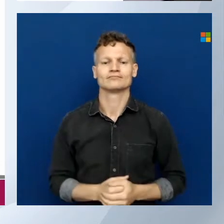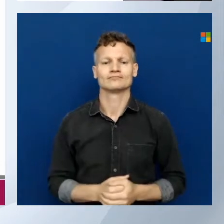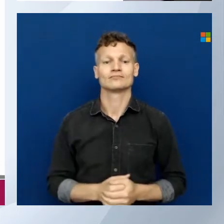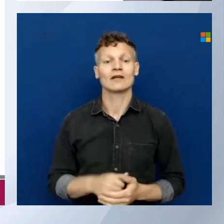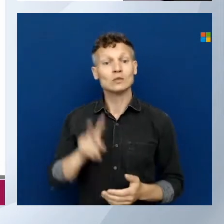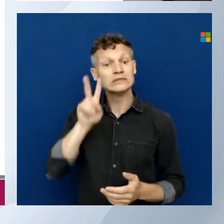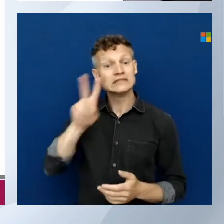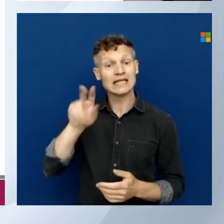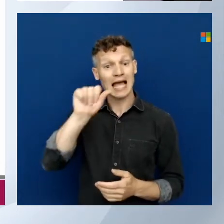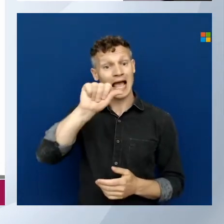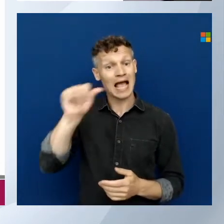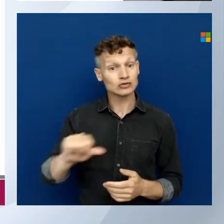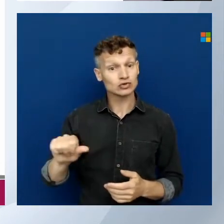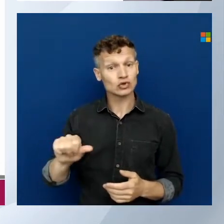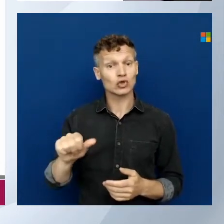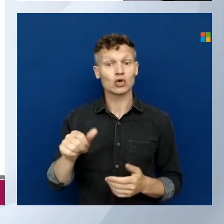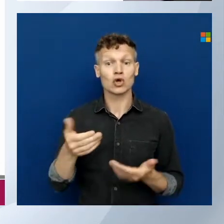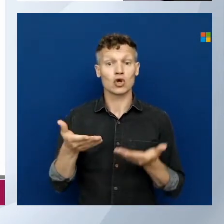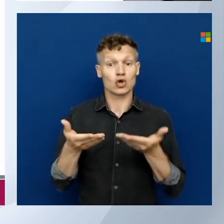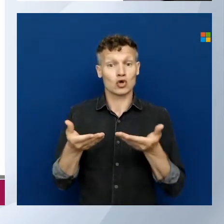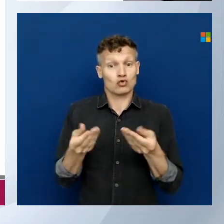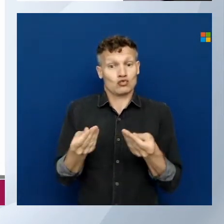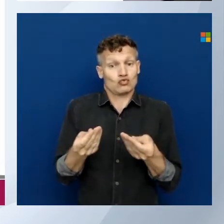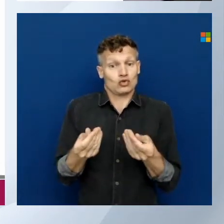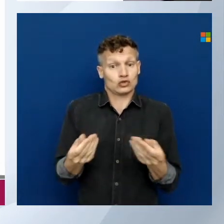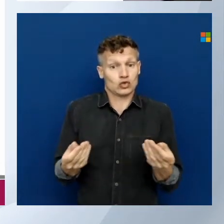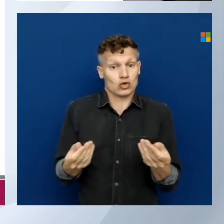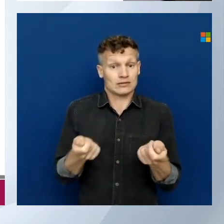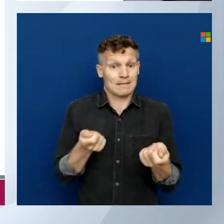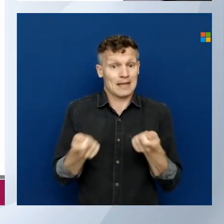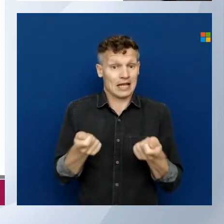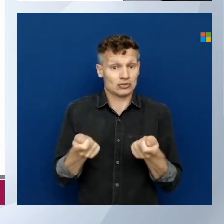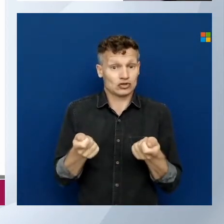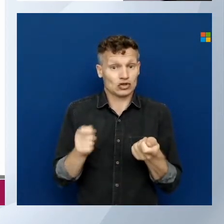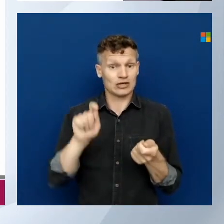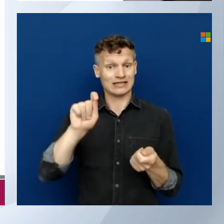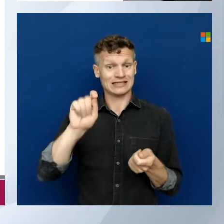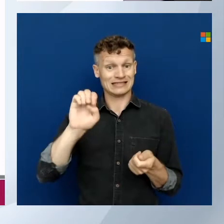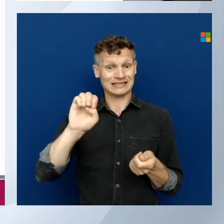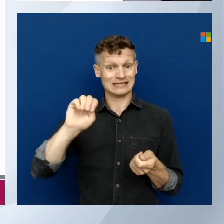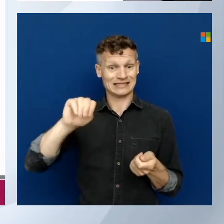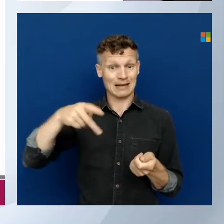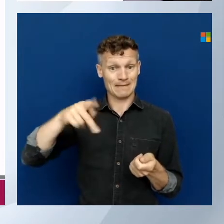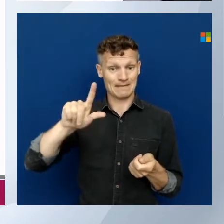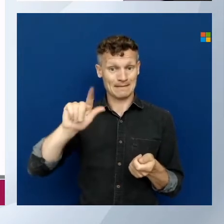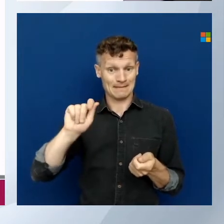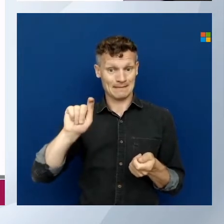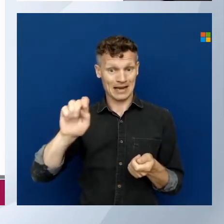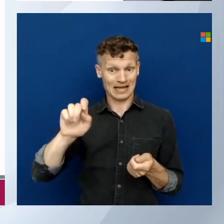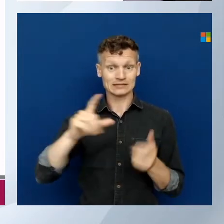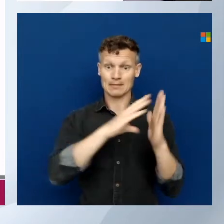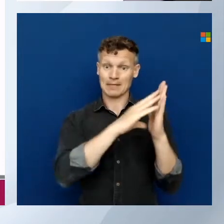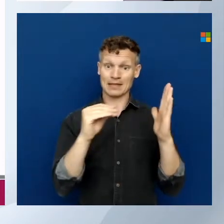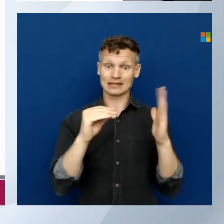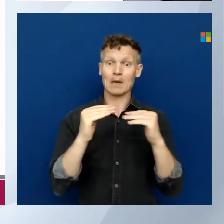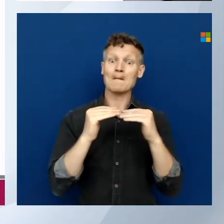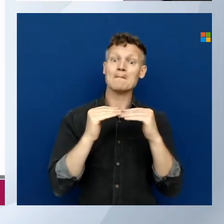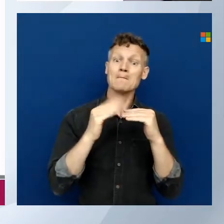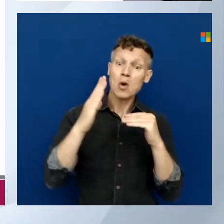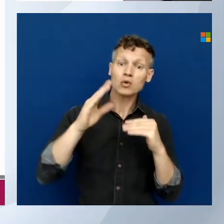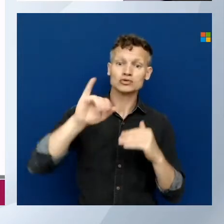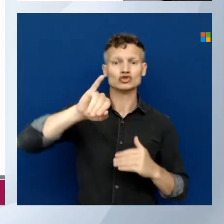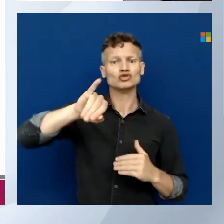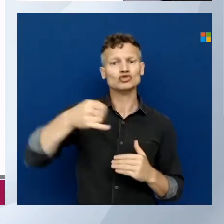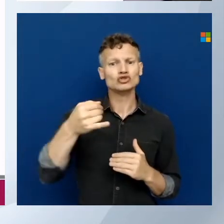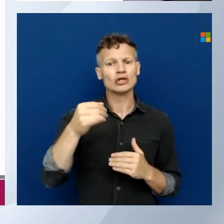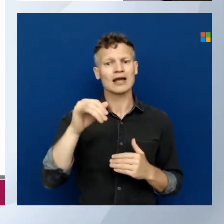mostly focused on JSON and expressions. And if we're talking about JSON, I figured it would be smart to at least walk